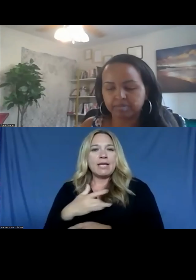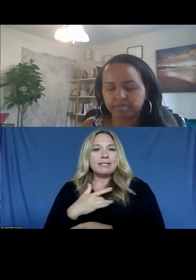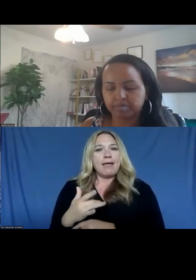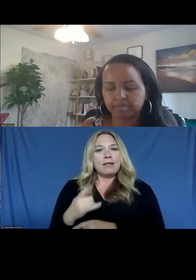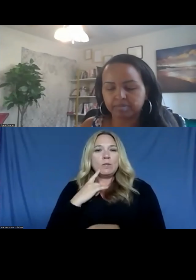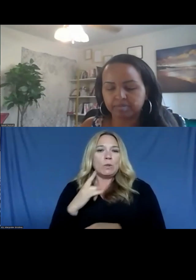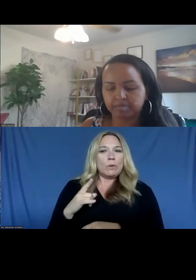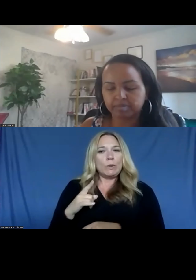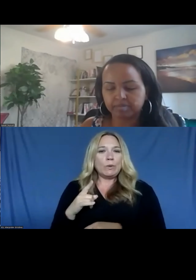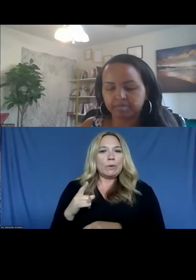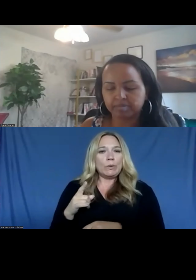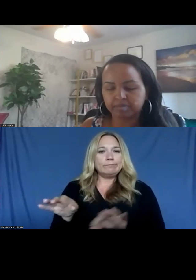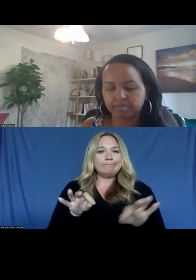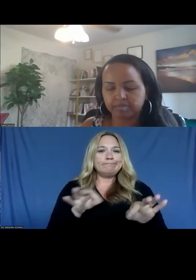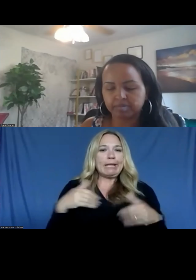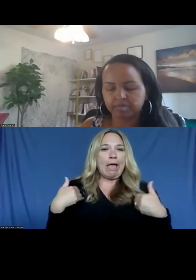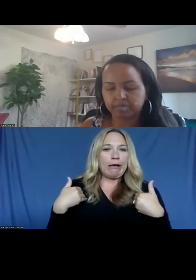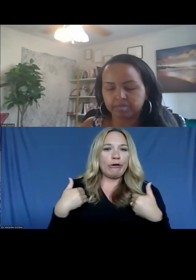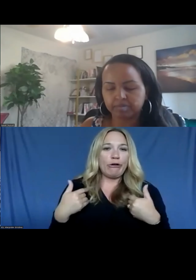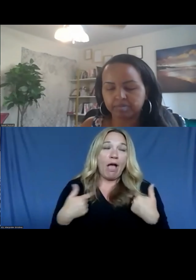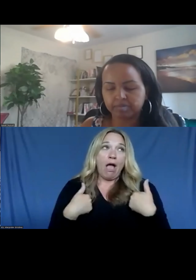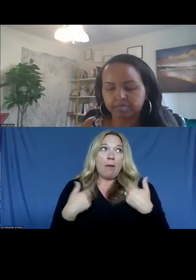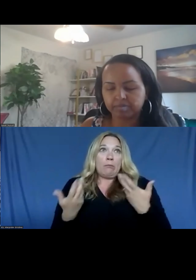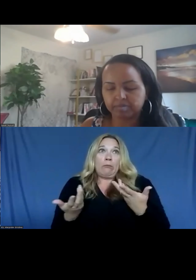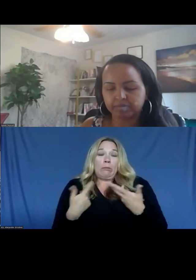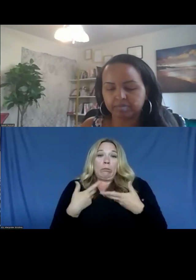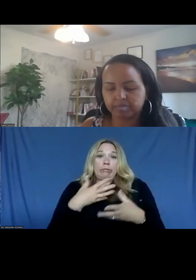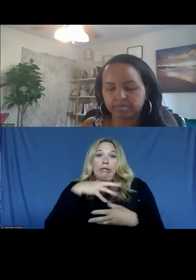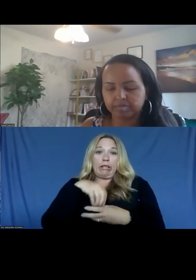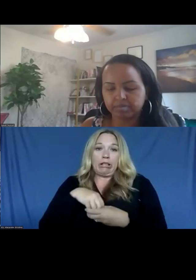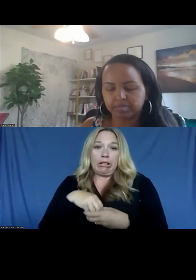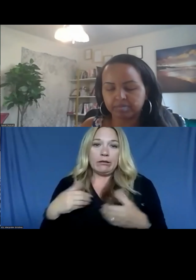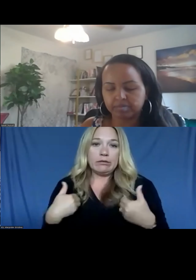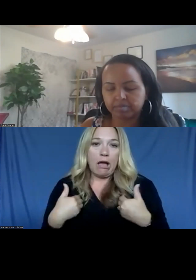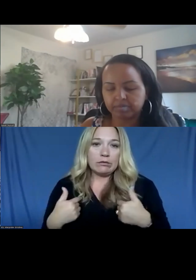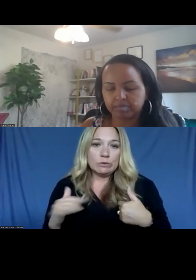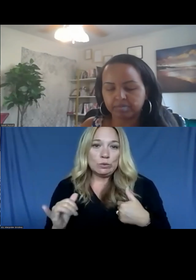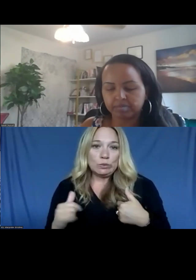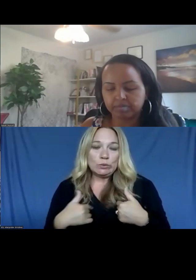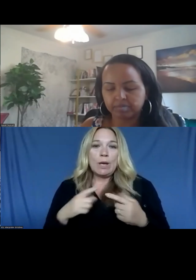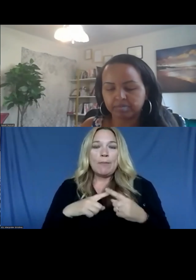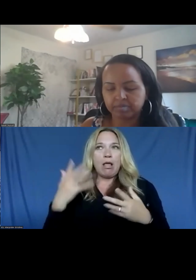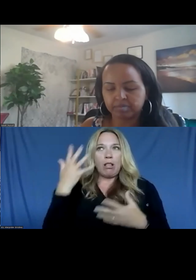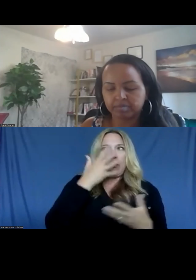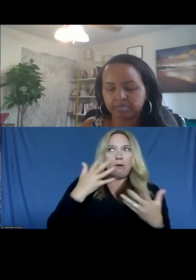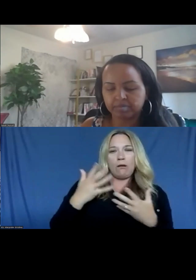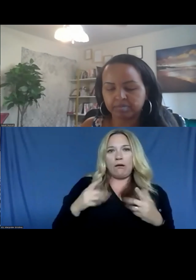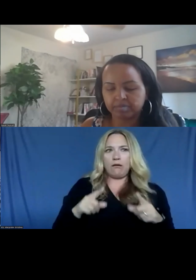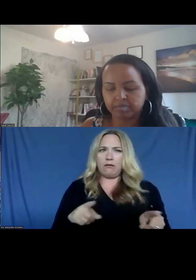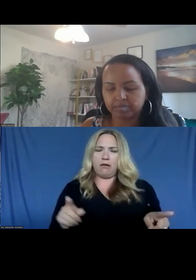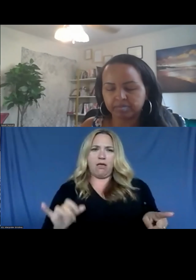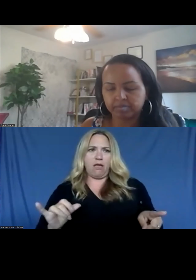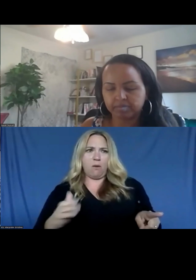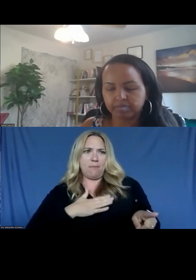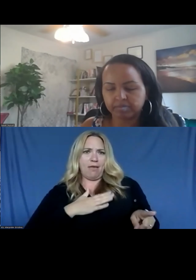younger. And I would like to include myself in that demographic. They are starting to look and resemble folks of